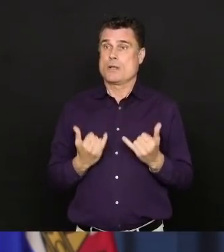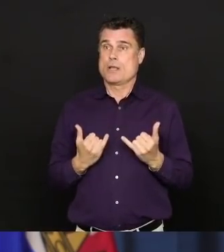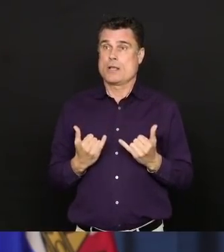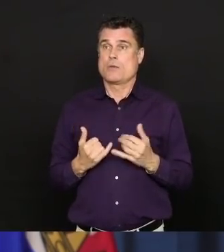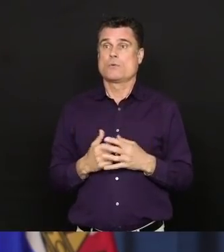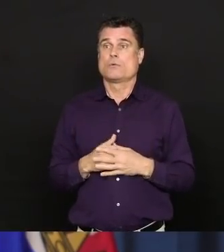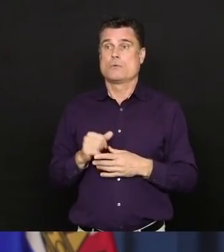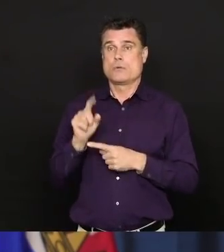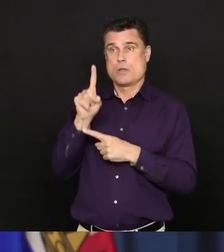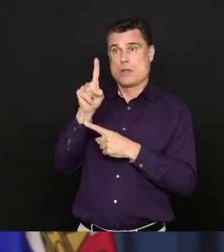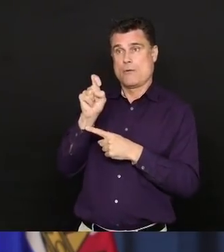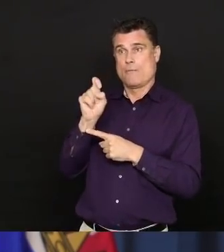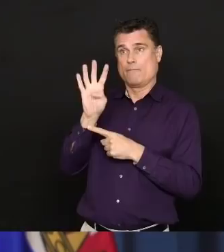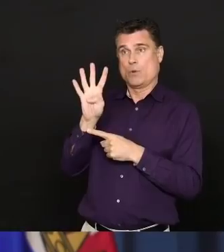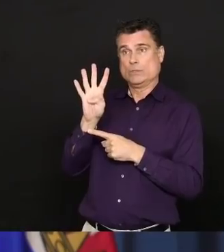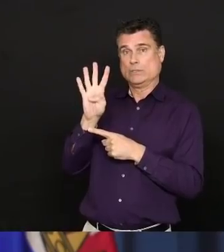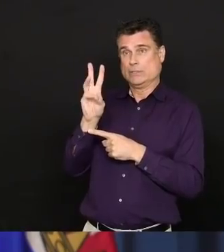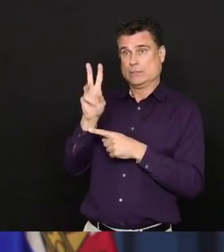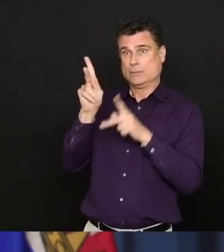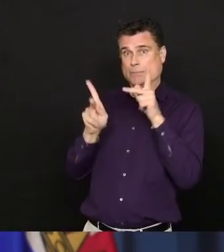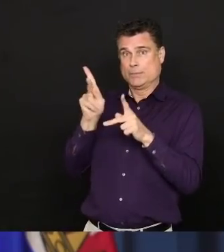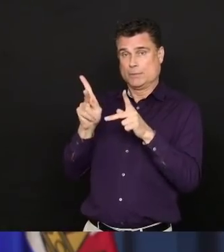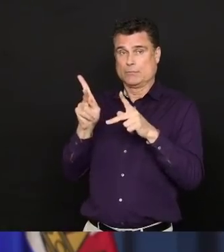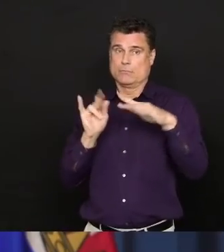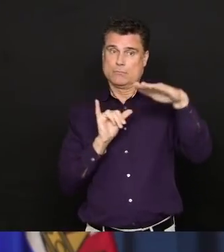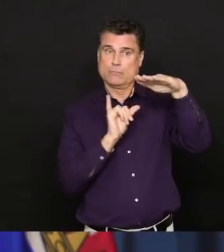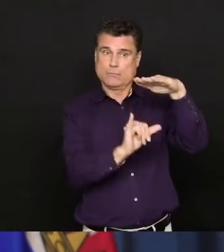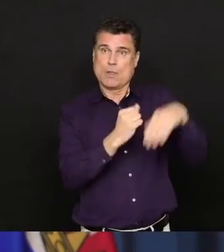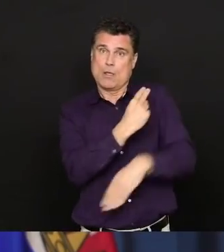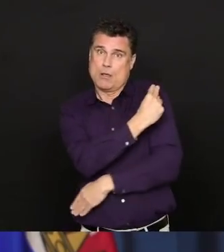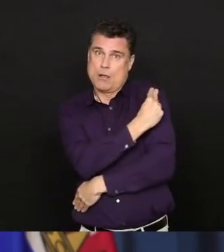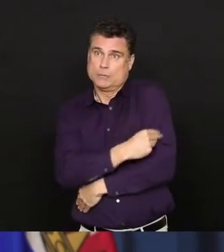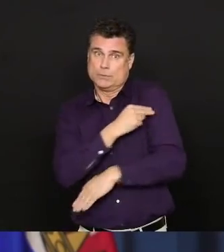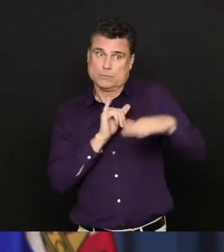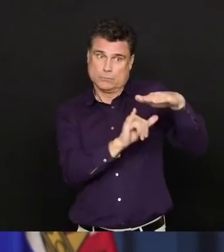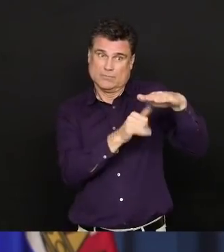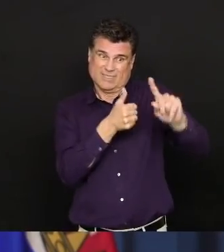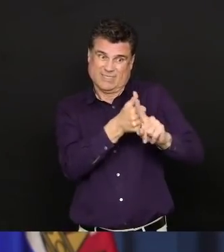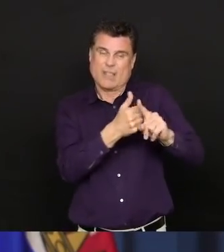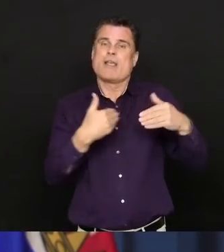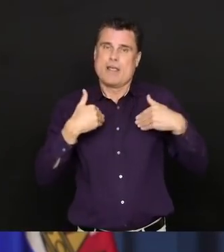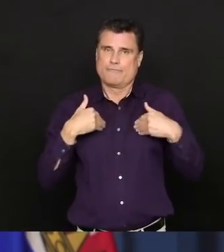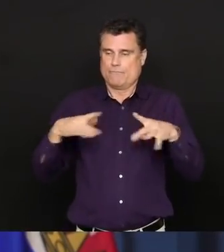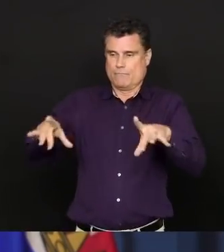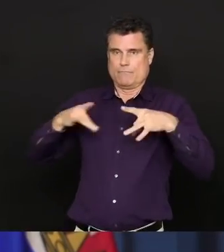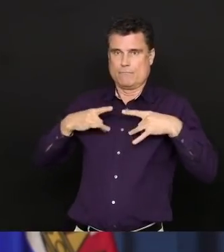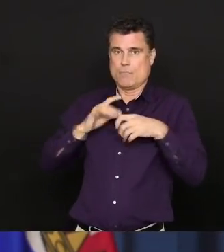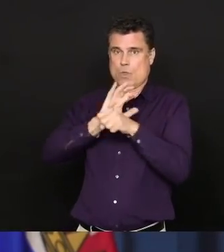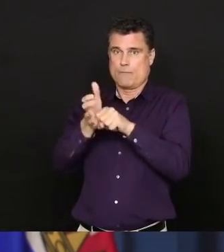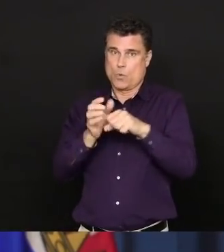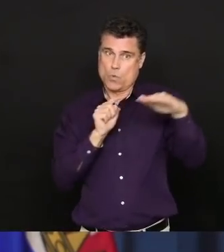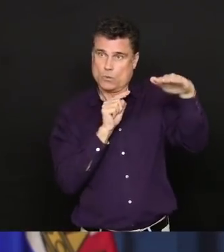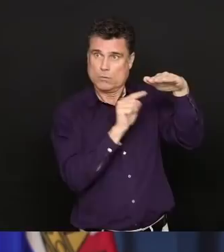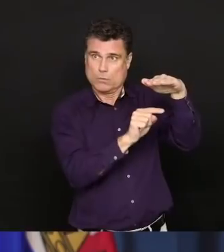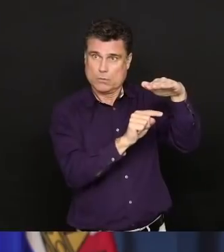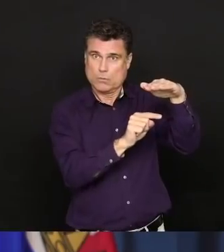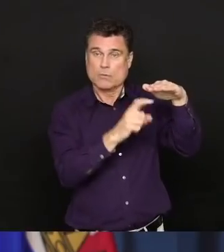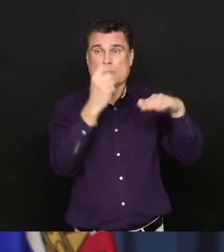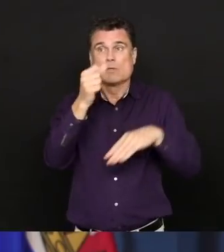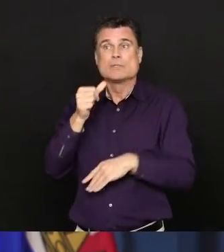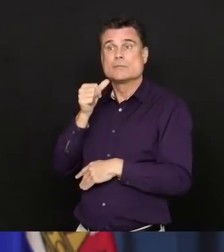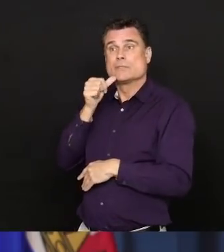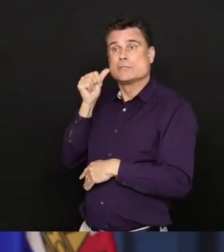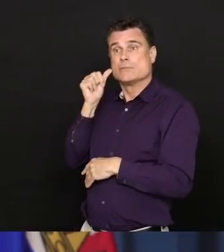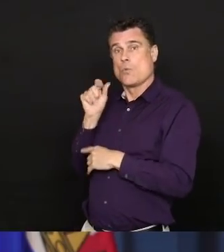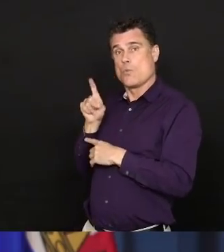acute care hospitals, what's happening in long-term care, what's happening in ICU, and what's happening in terms of cases throughout the province. There